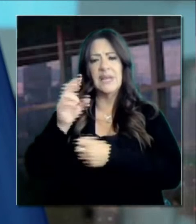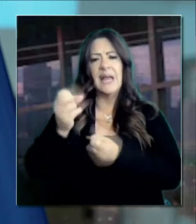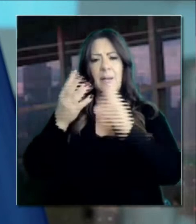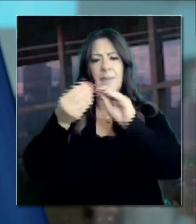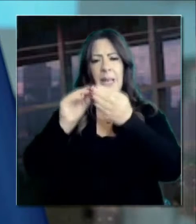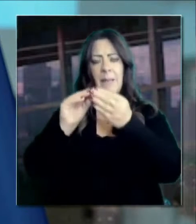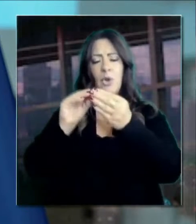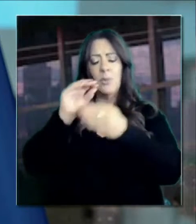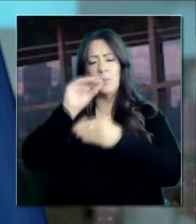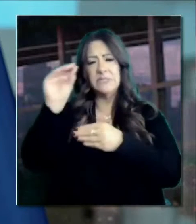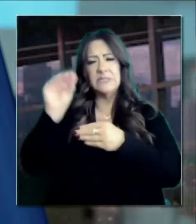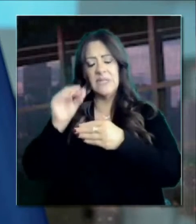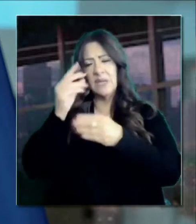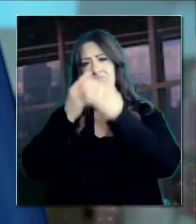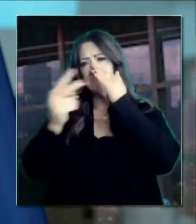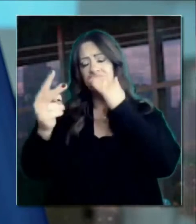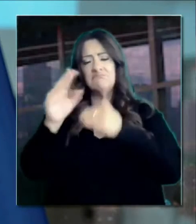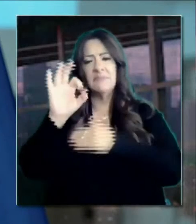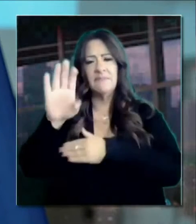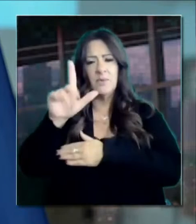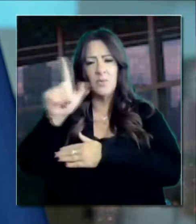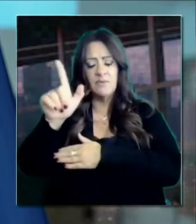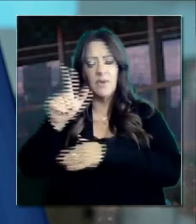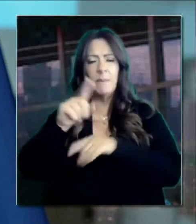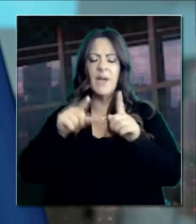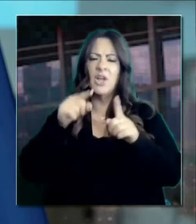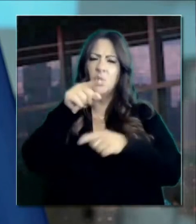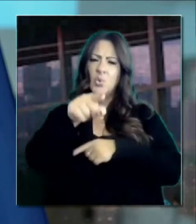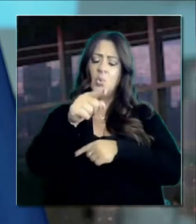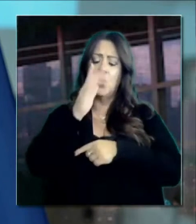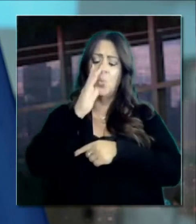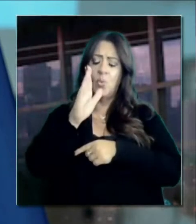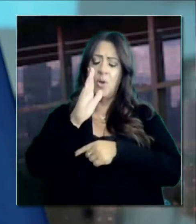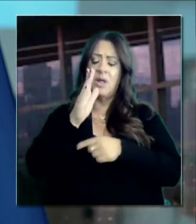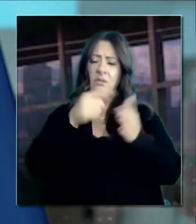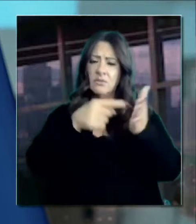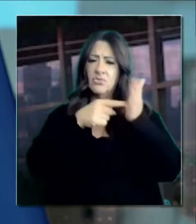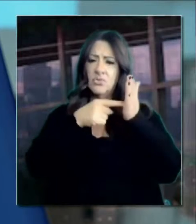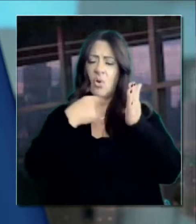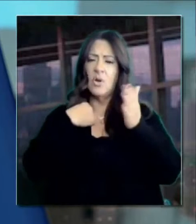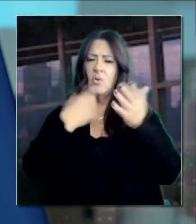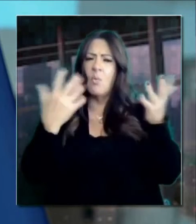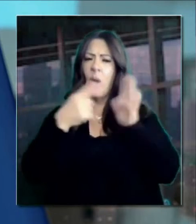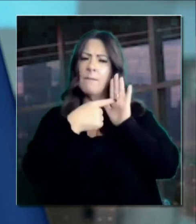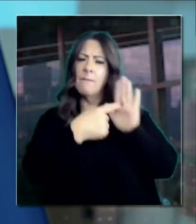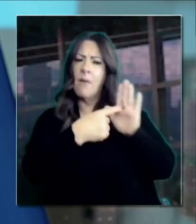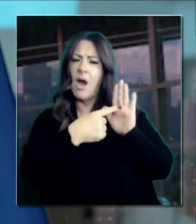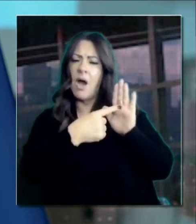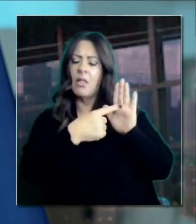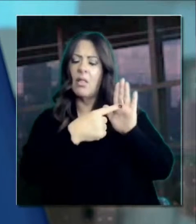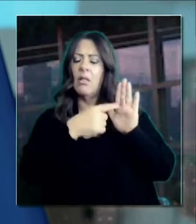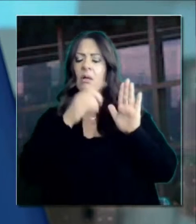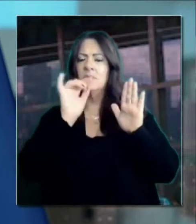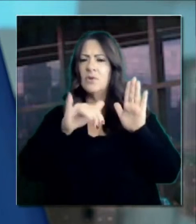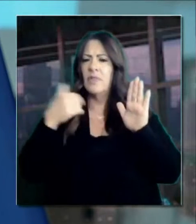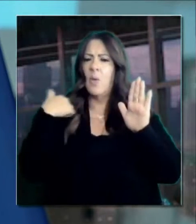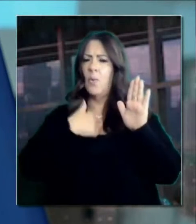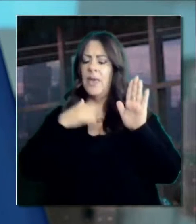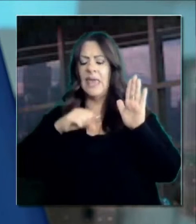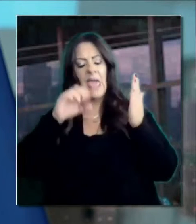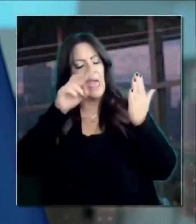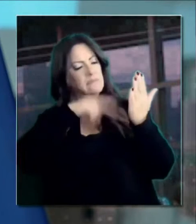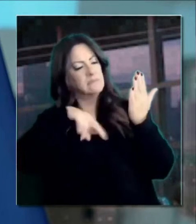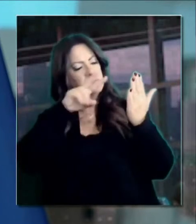beyond the numbers, are you going to make public the models that the state used to reach those numbers so that experts can evaluate that?